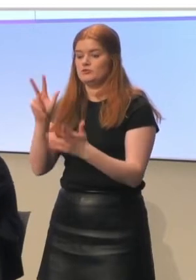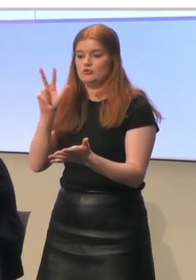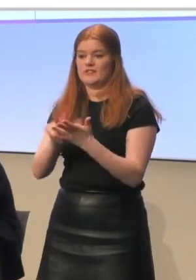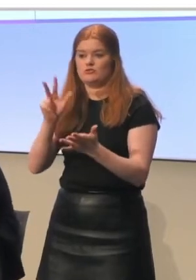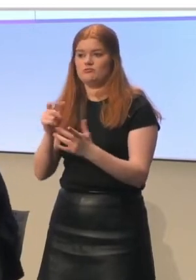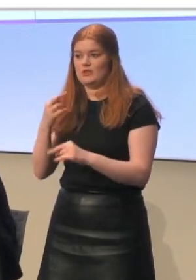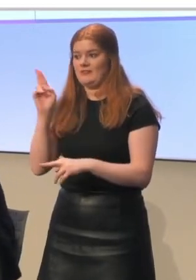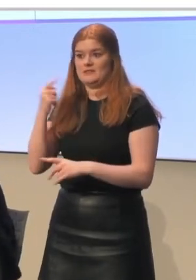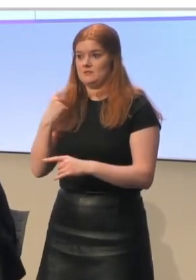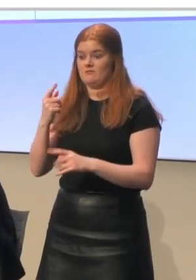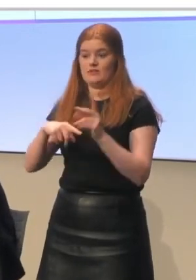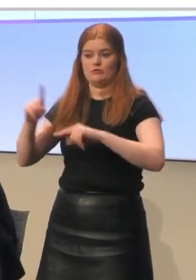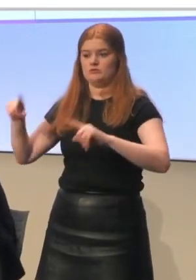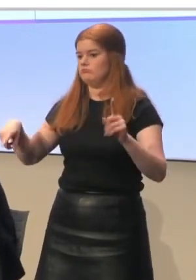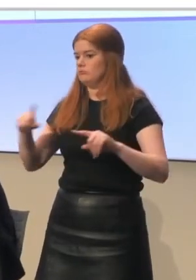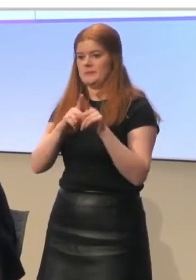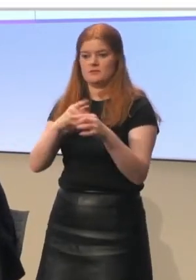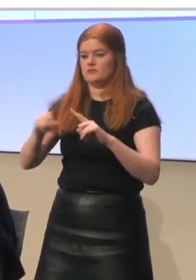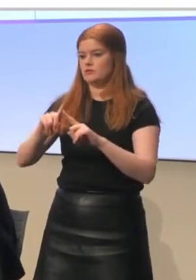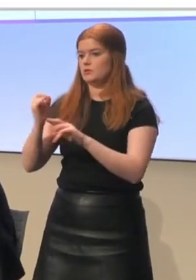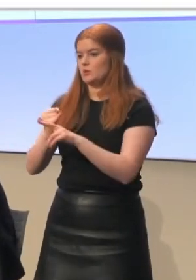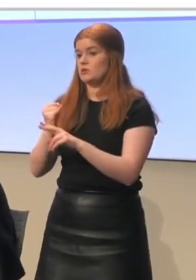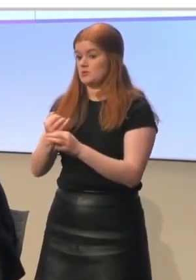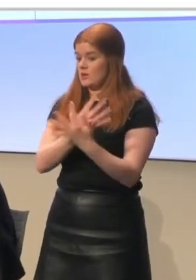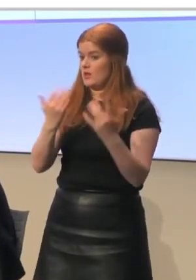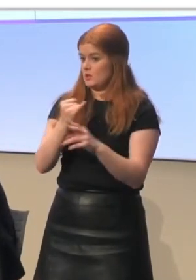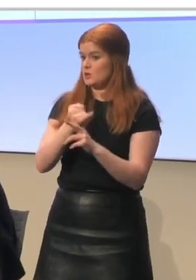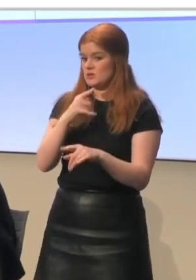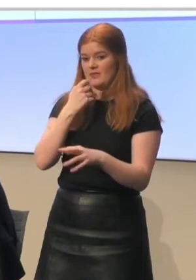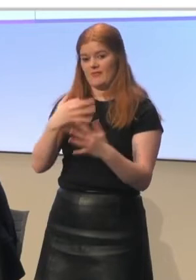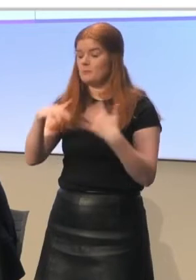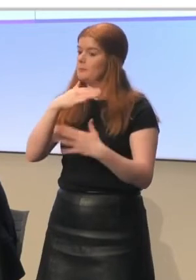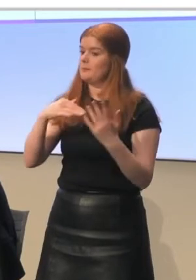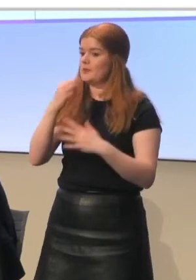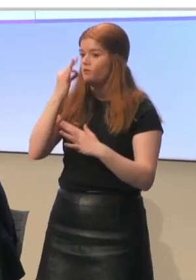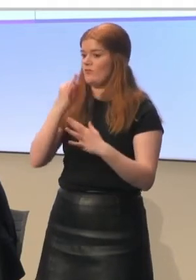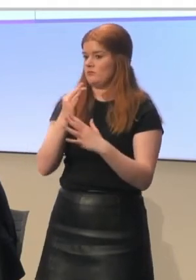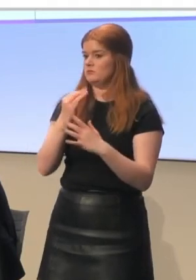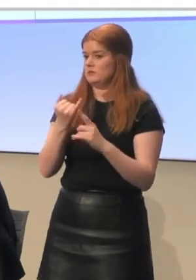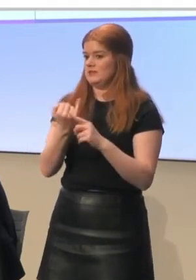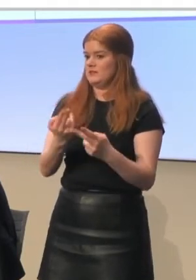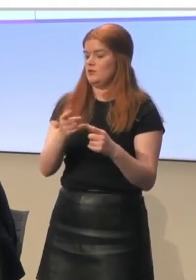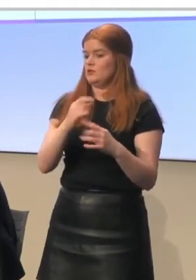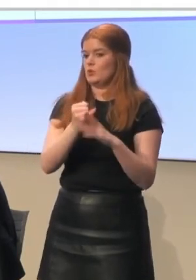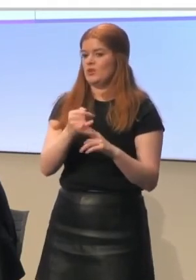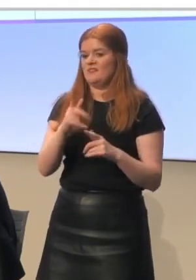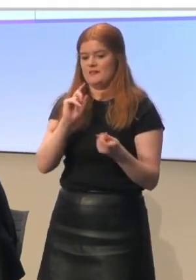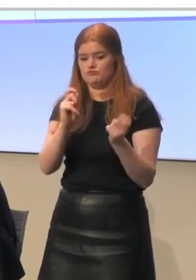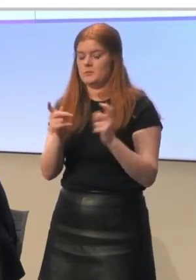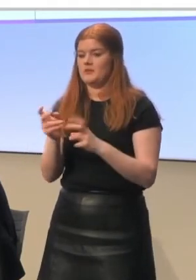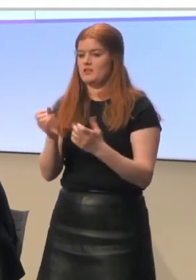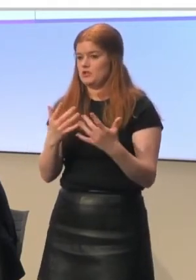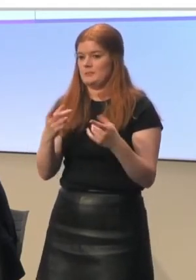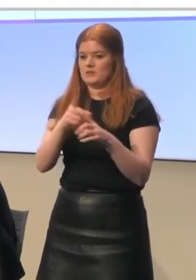this really varied quite a lot within and across the schools, with many schools reporting a mixed profile of need in their school, and they tailored provision